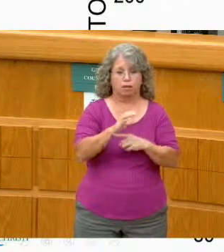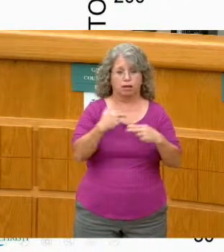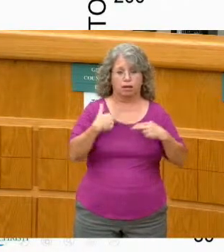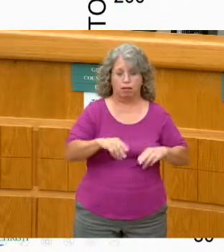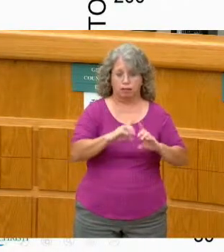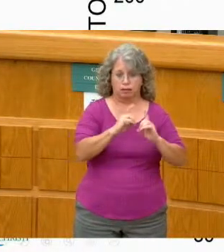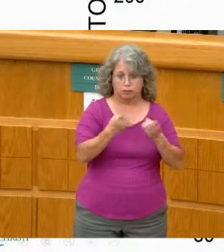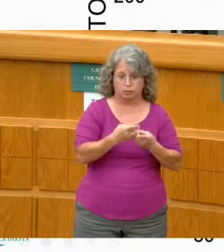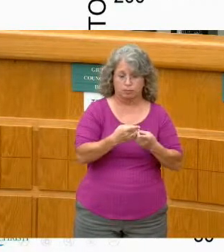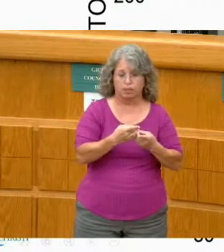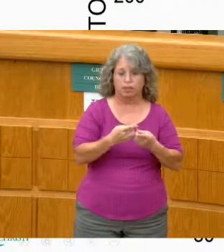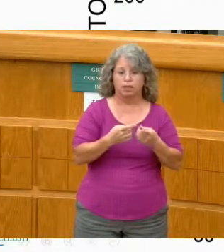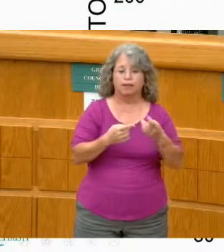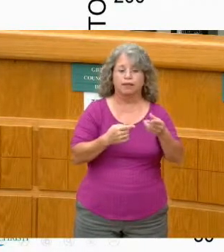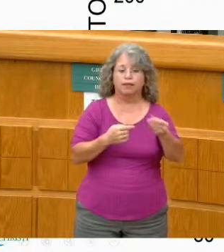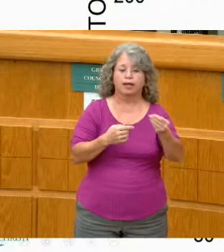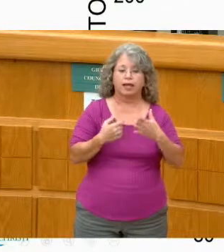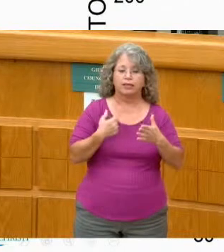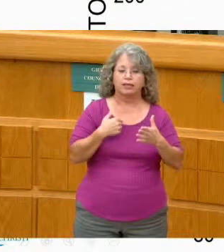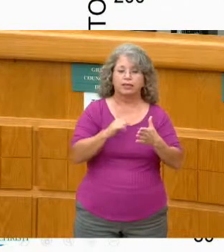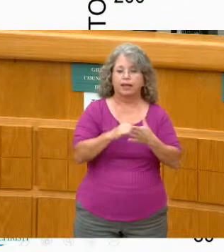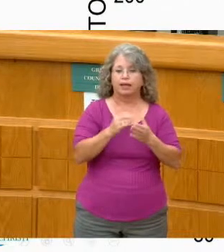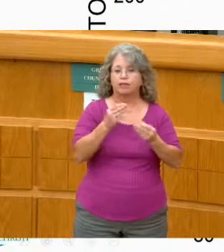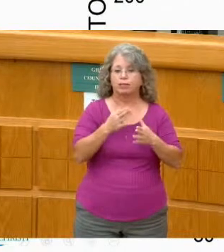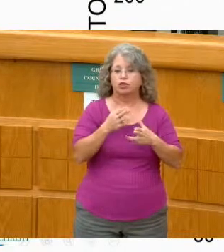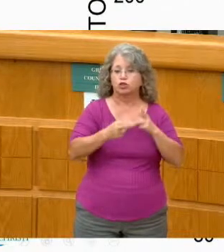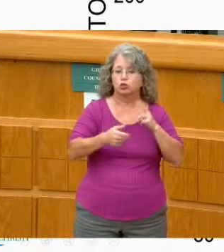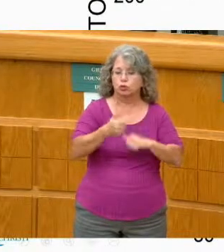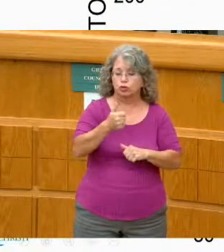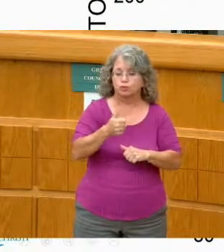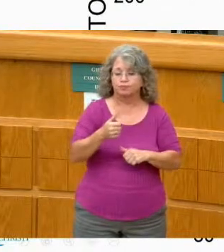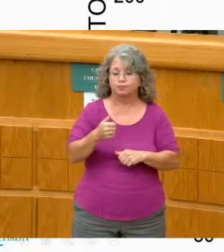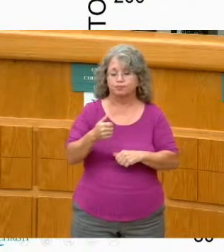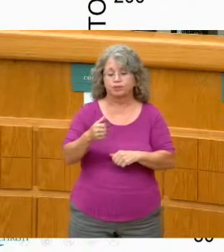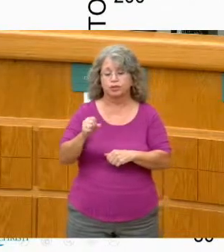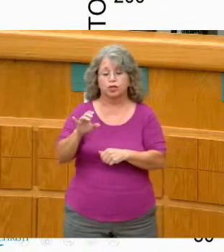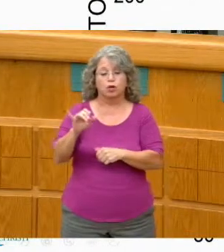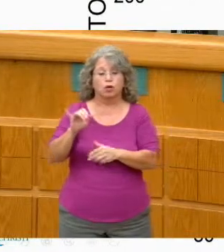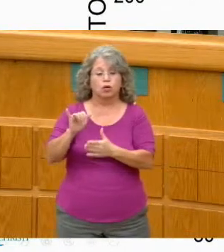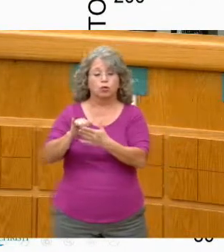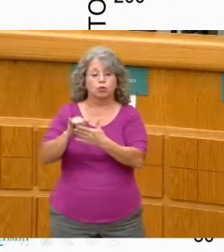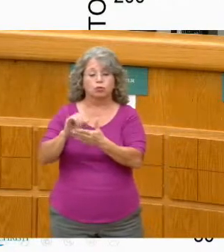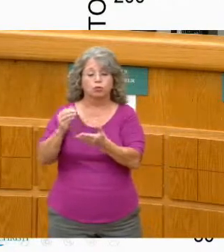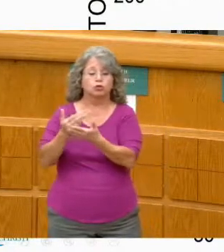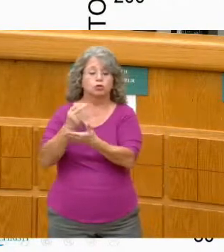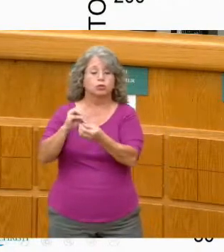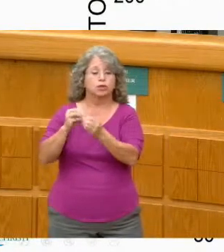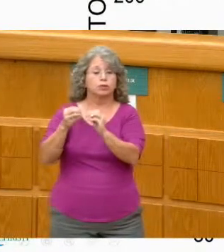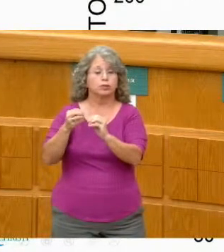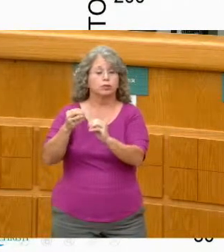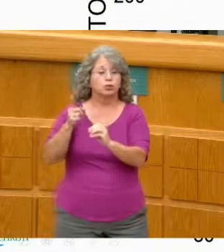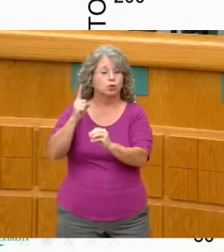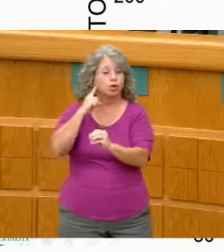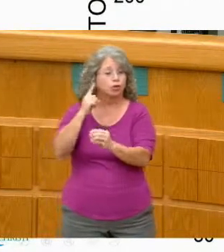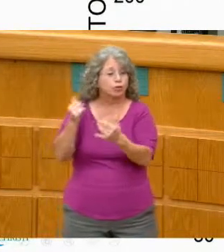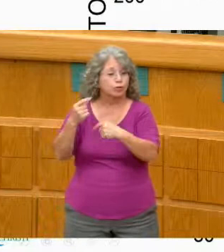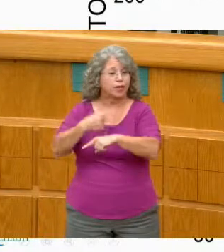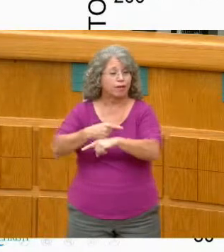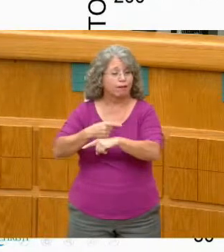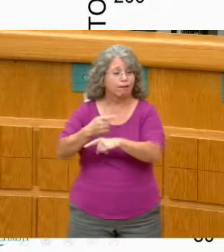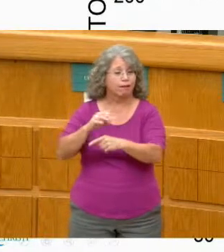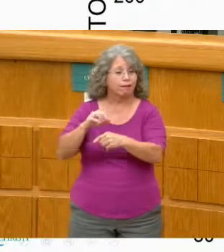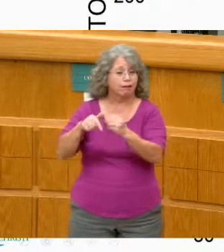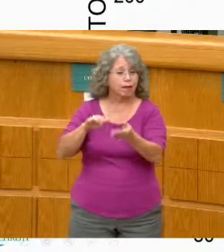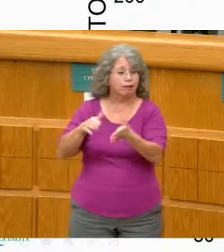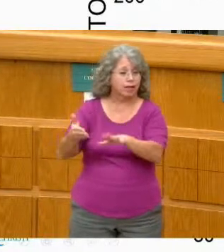be over here by the state, and they were just given to us sooner. So the new fatalities that you learned about today won't show up in